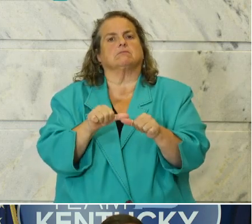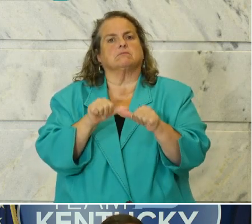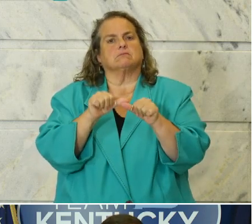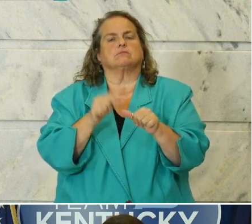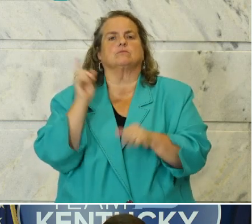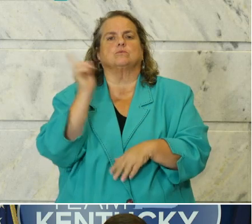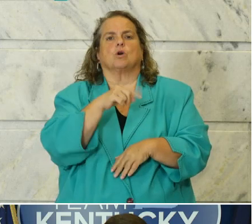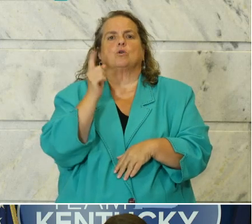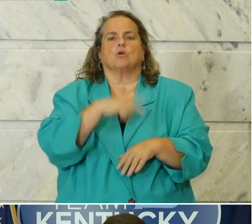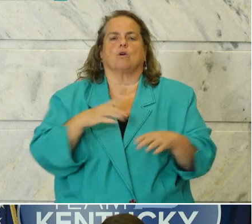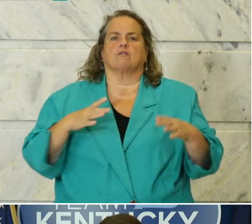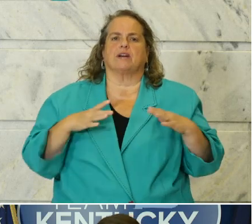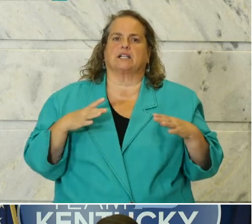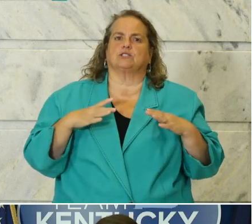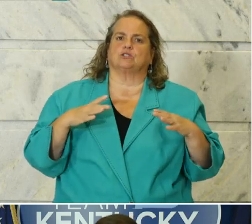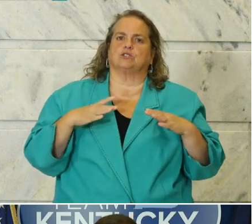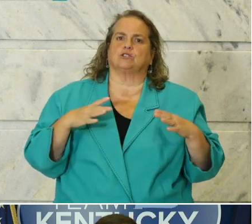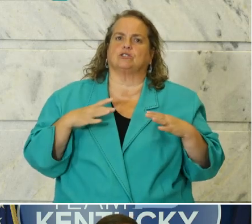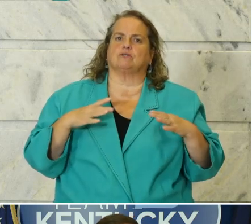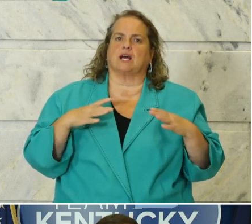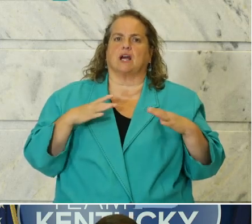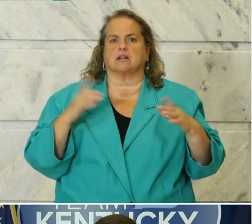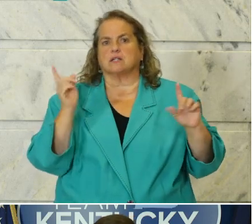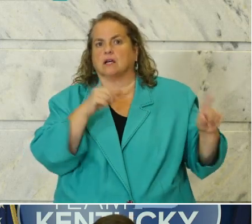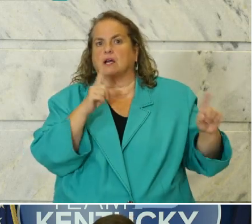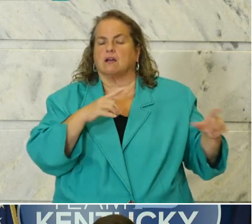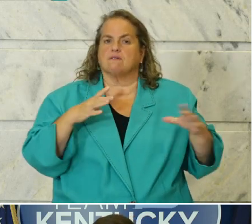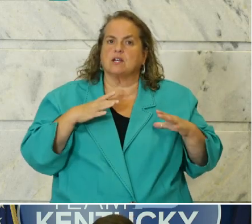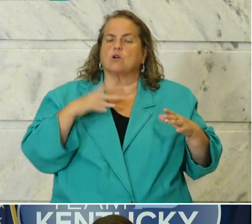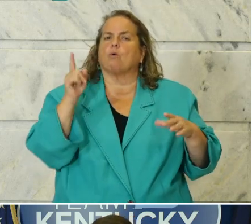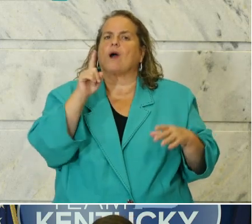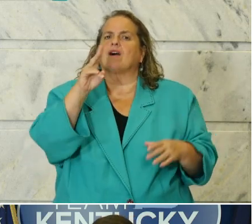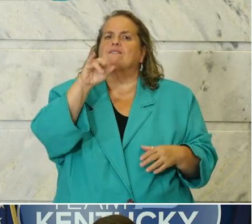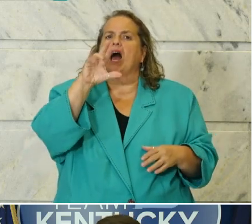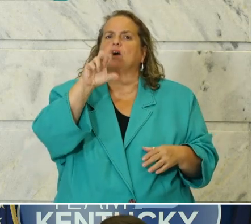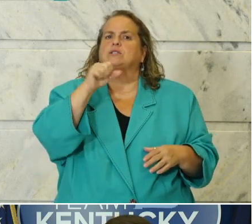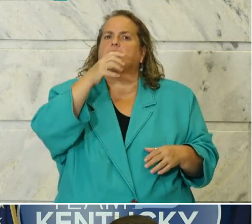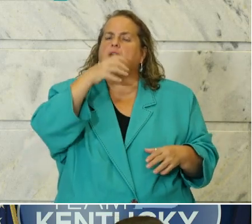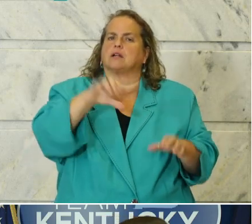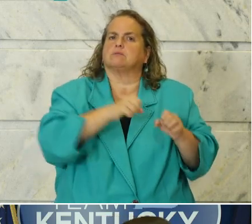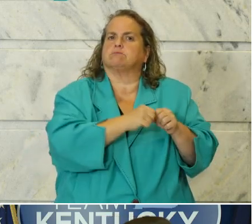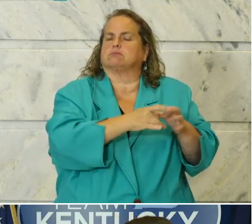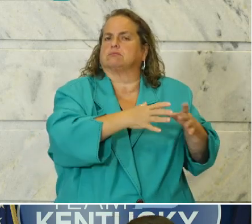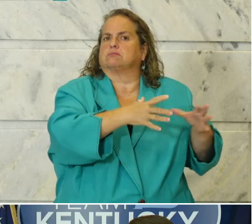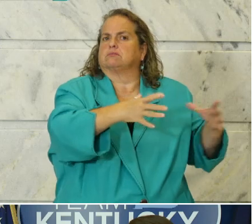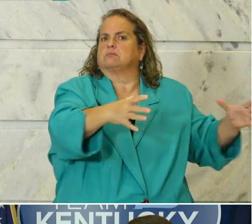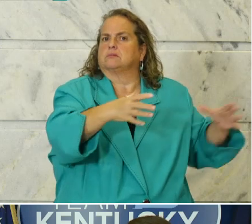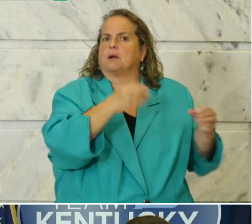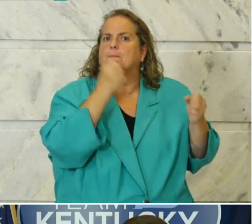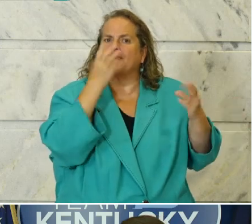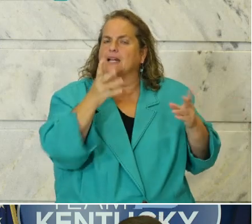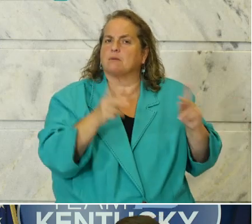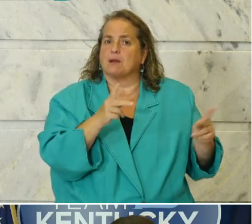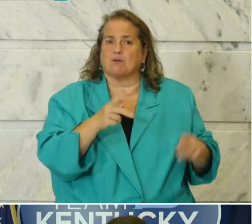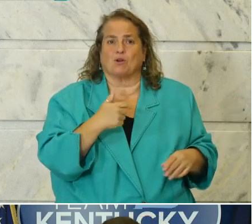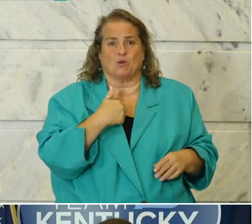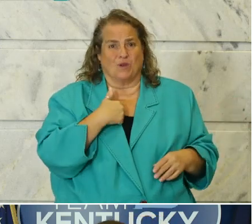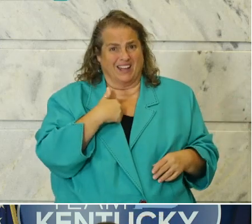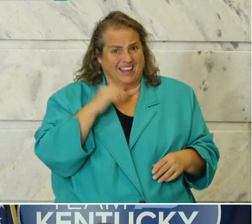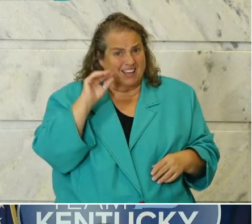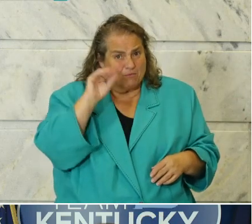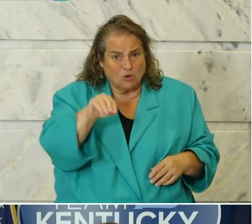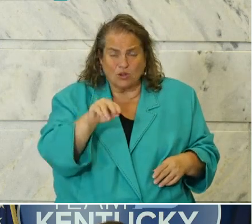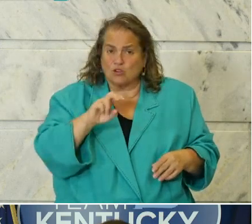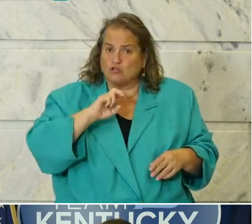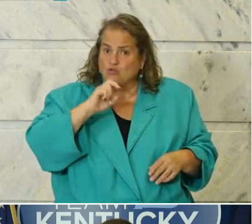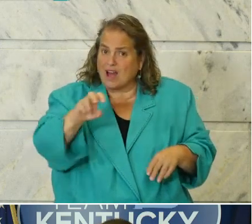vacations to places where the virus is so hot. And while we have put our travel advisory up and we've